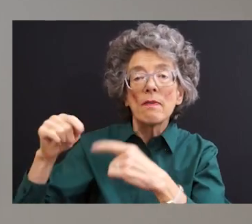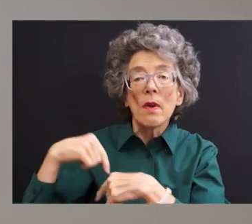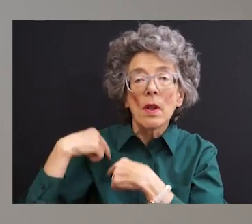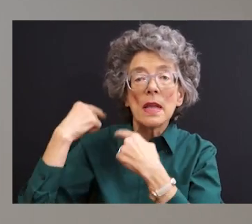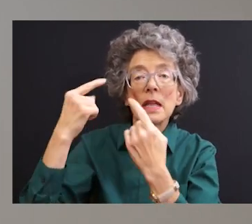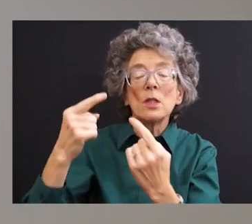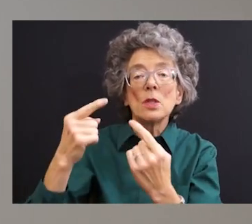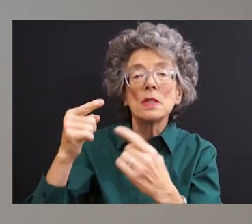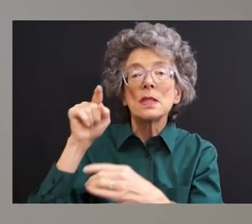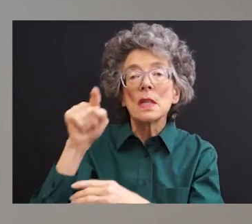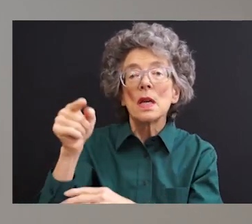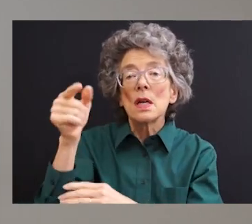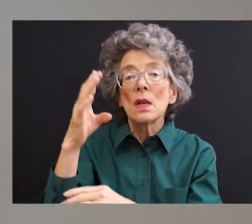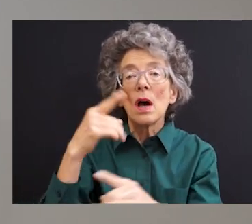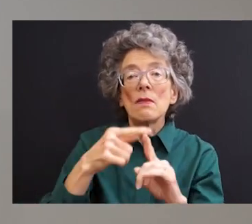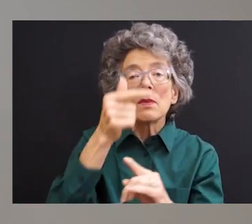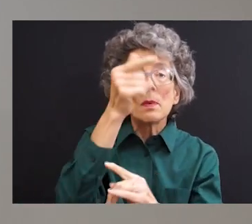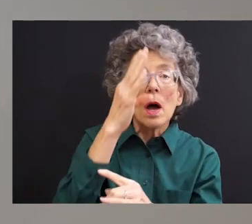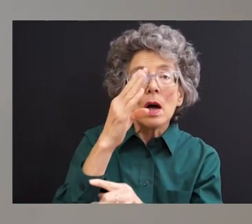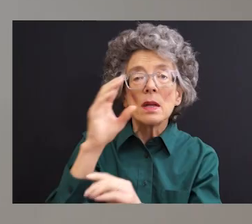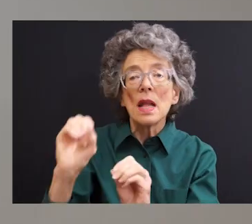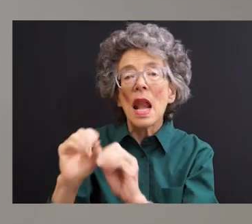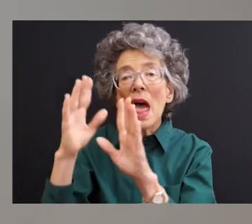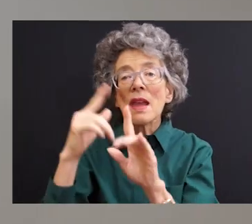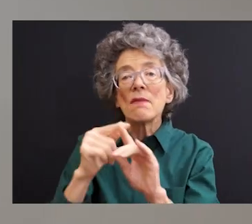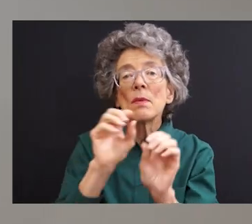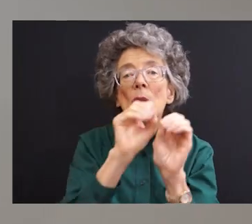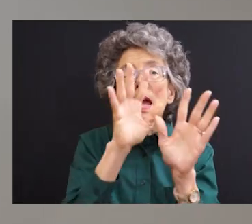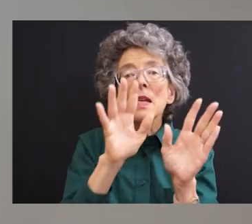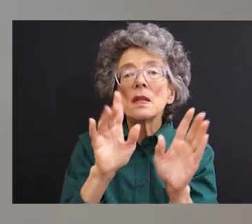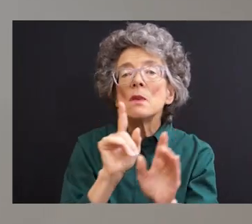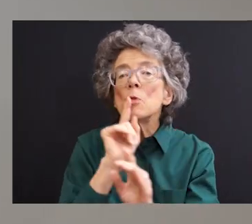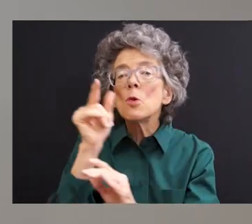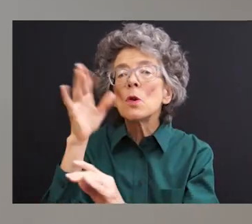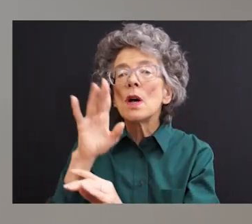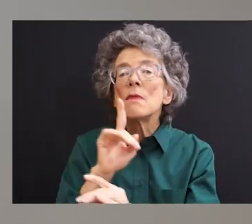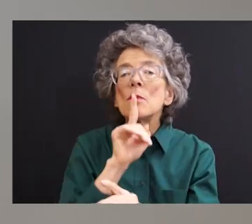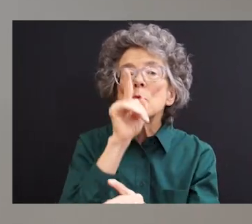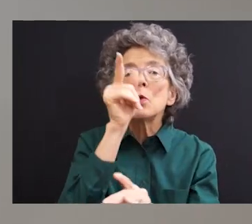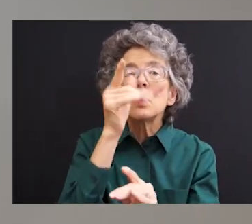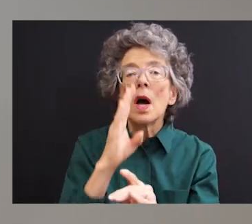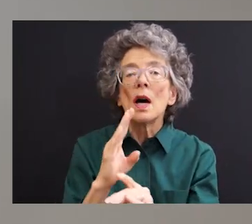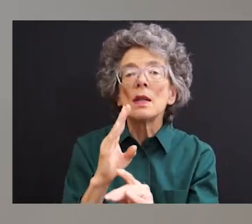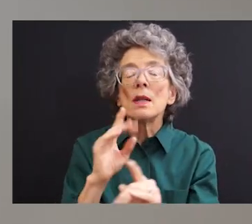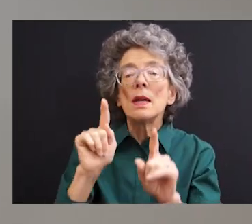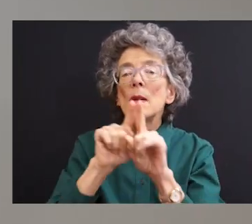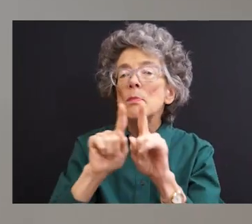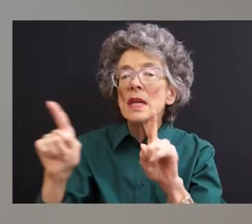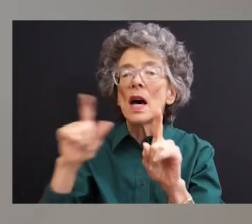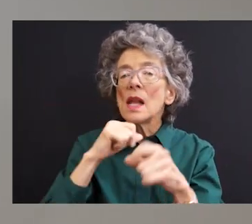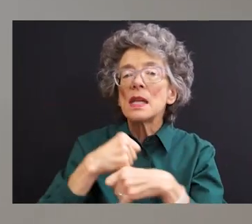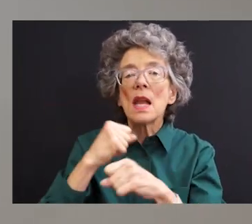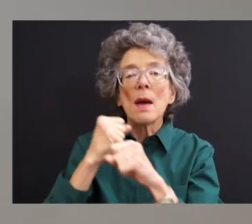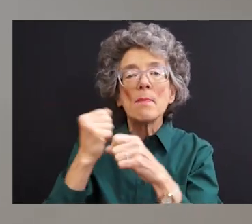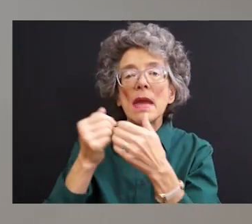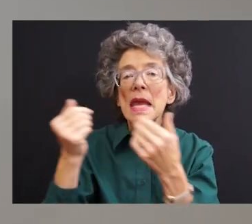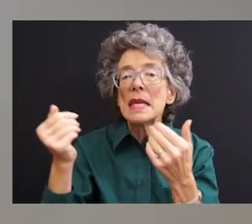all ages, God from God, light from light, true God from true God, begotten not